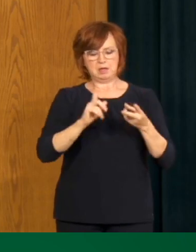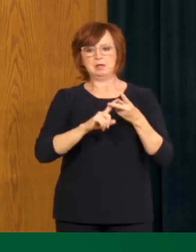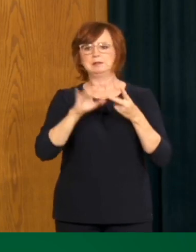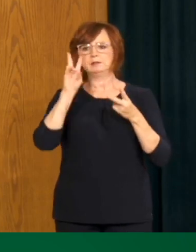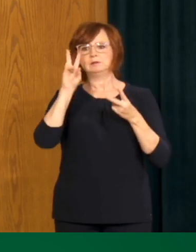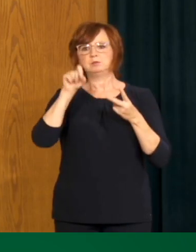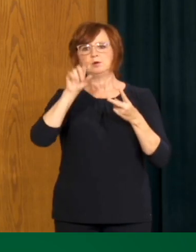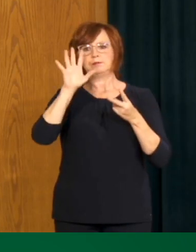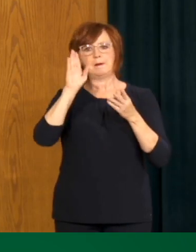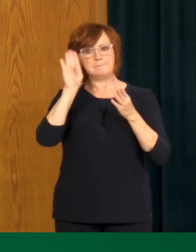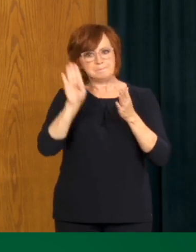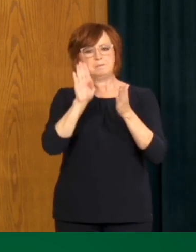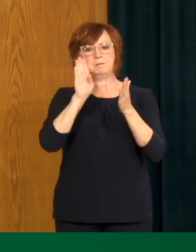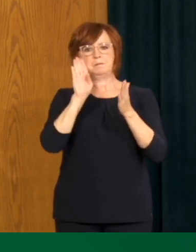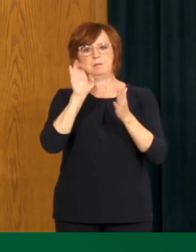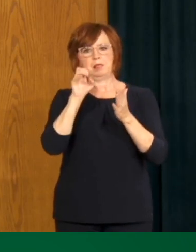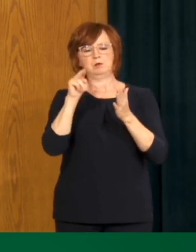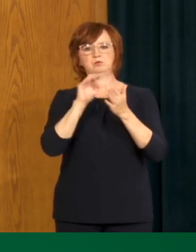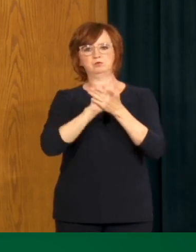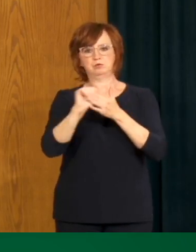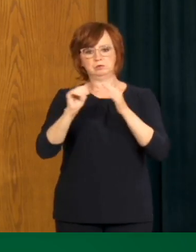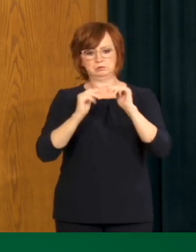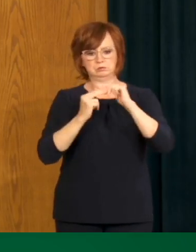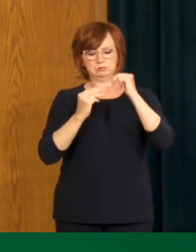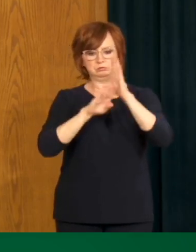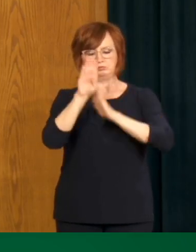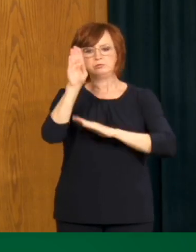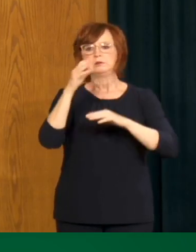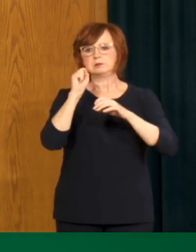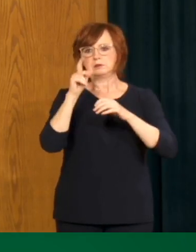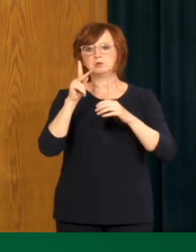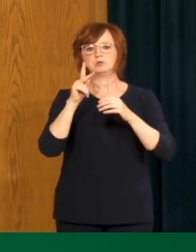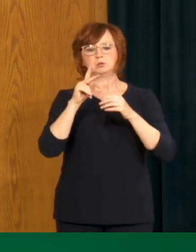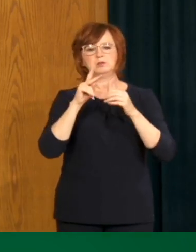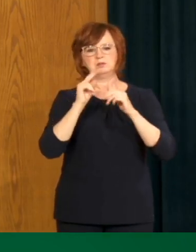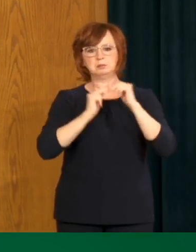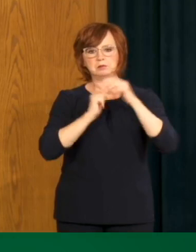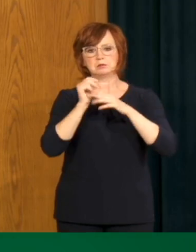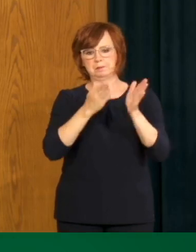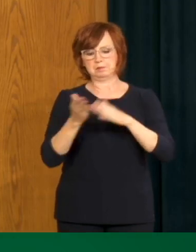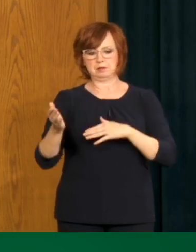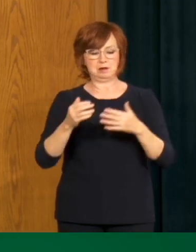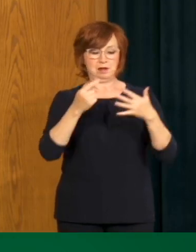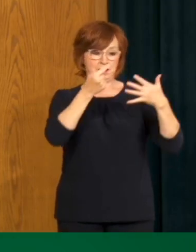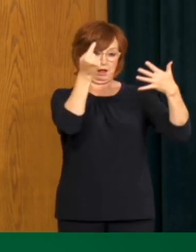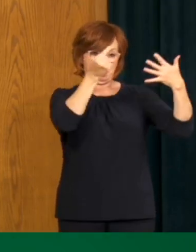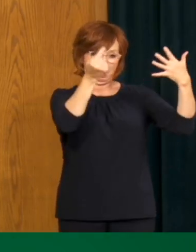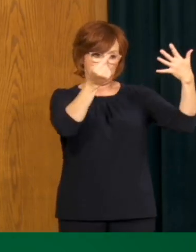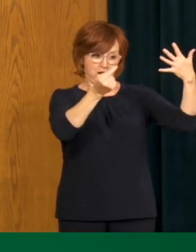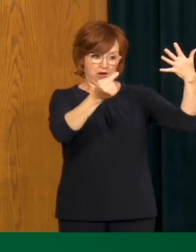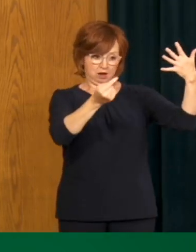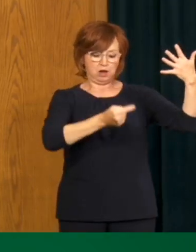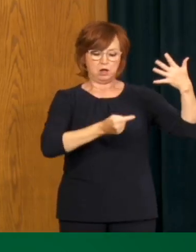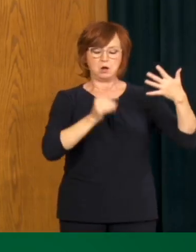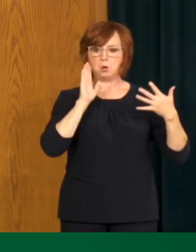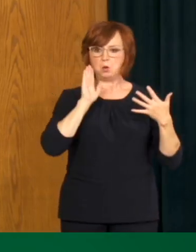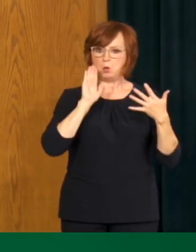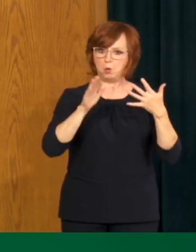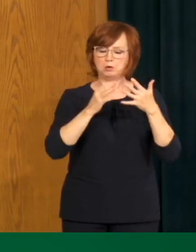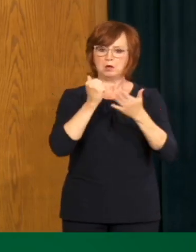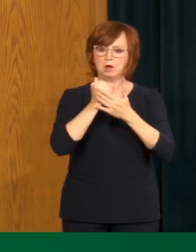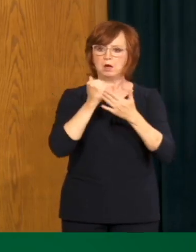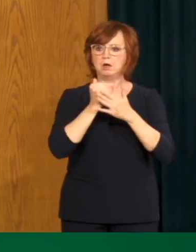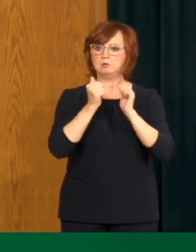Stronger Saskatchewan infrastructure plan. These and many other construction projects will drive our economy,